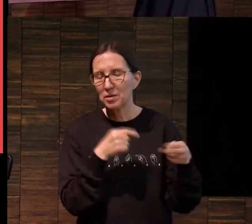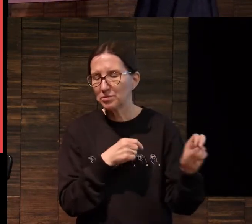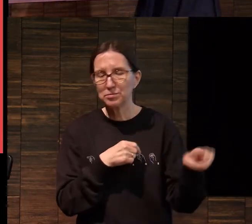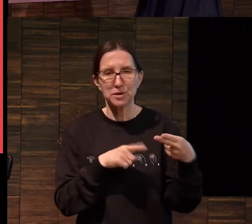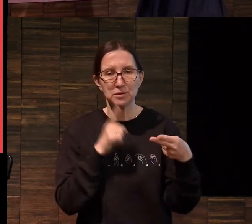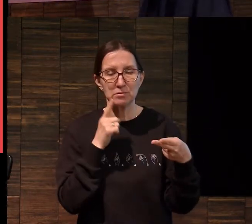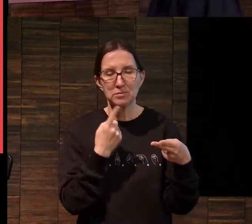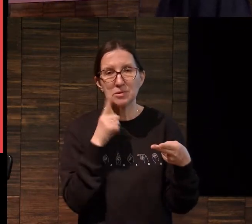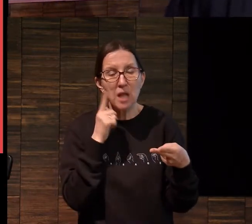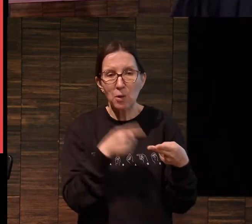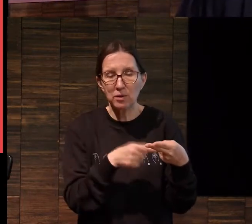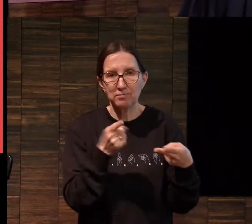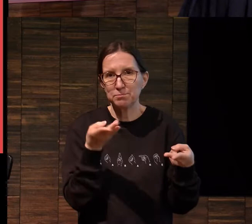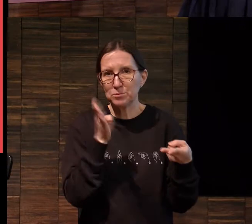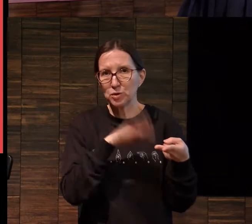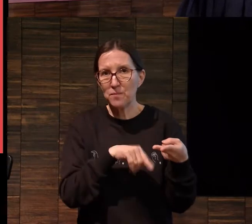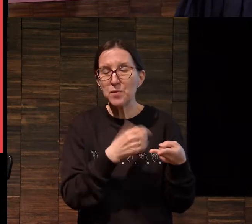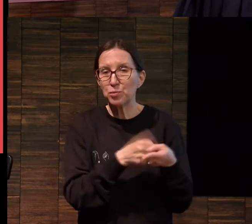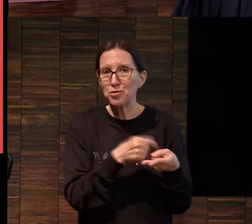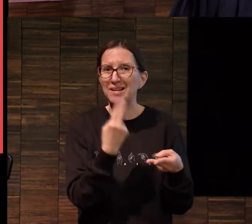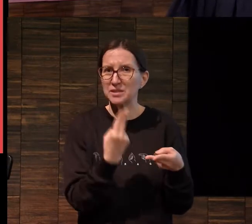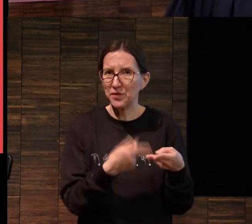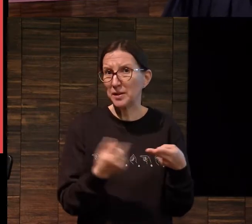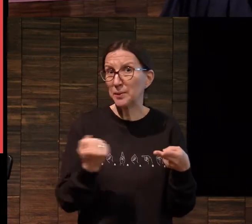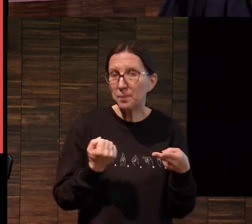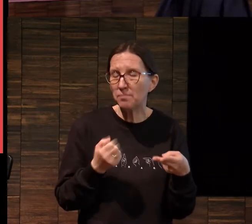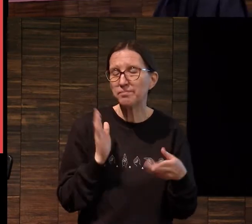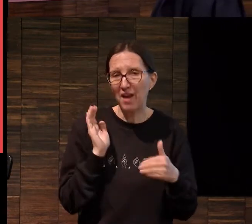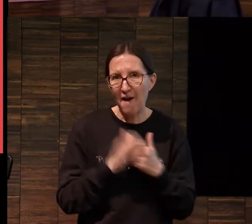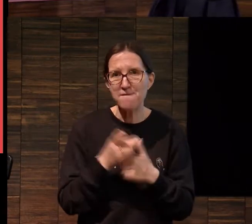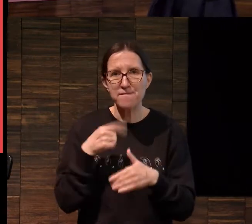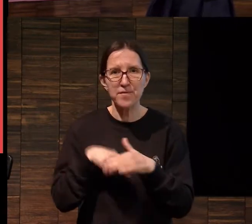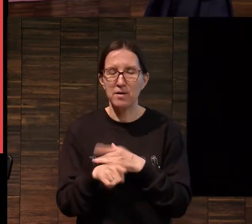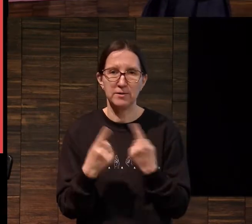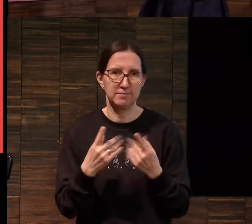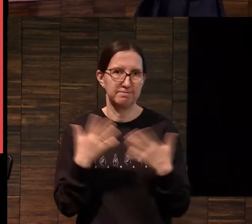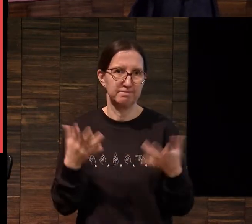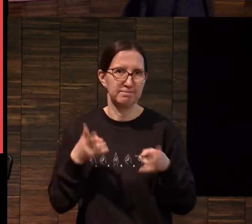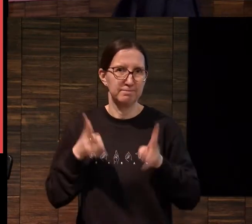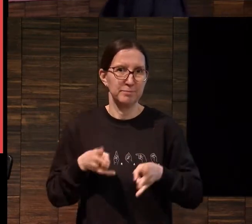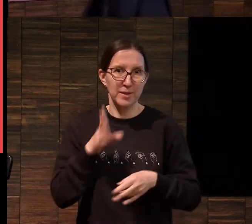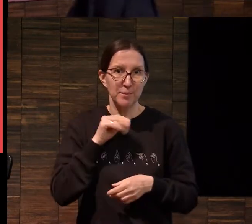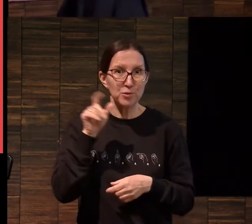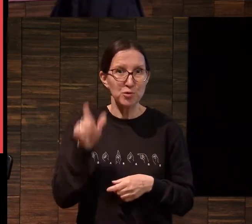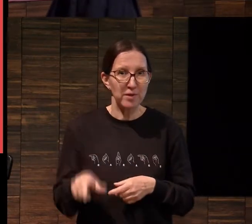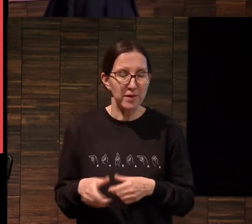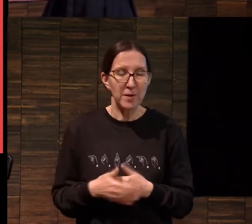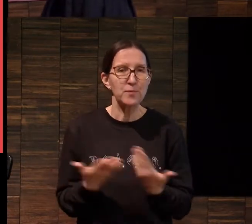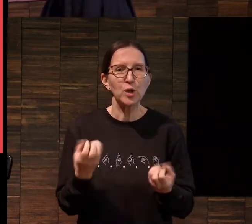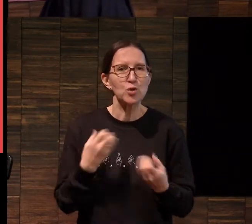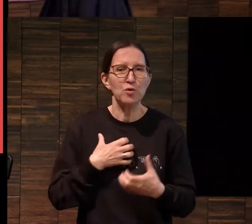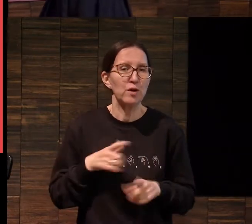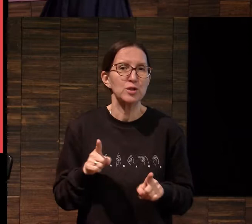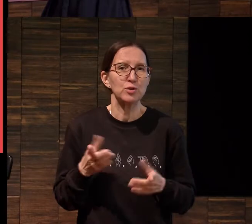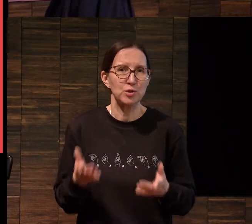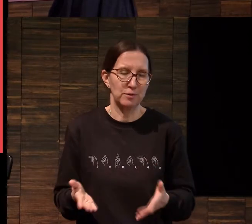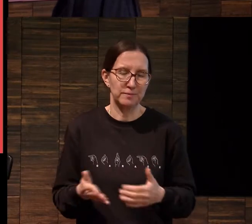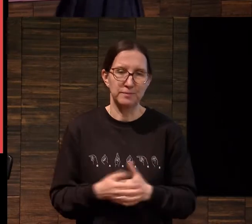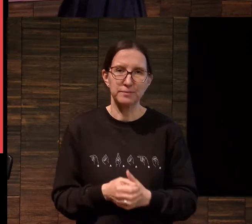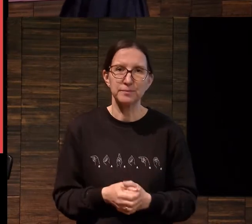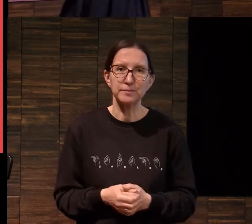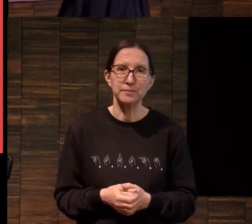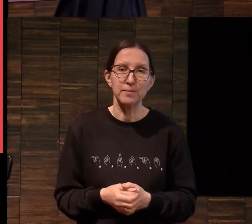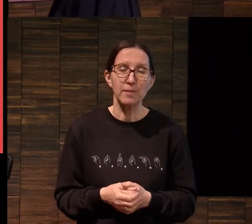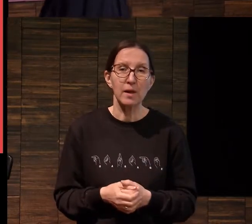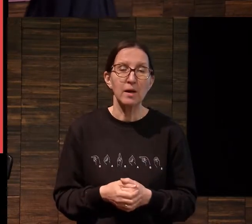not notice that it was urgent. So it's just color, but it can lead to serious consequences.